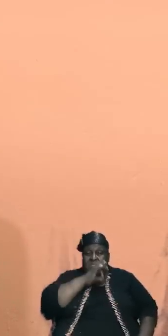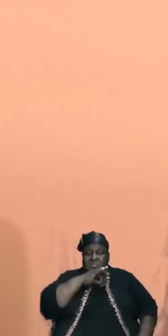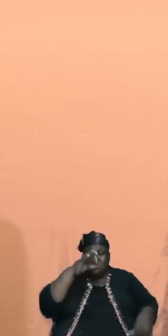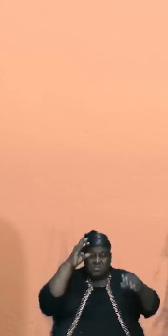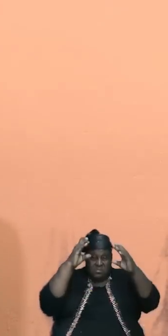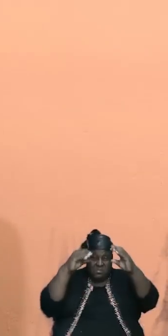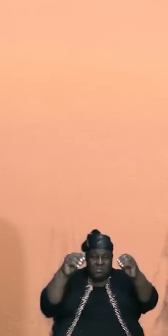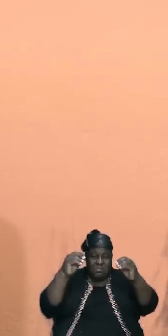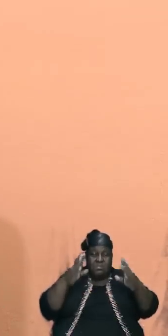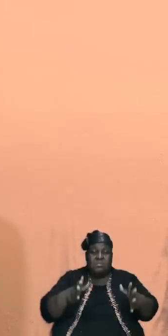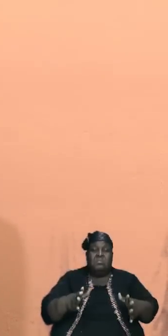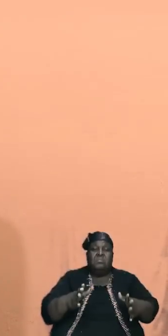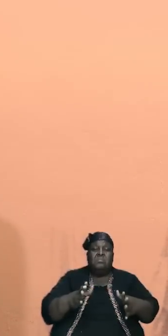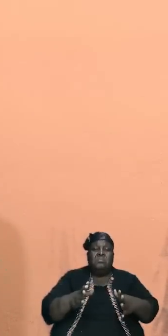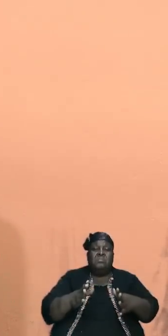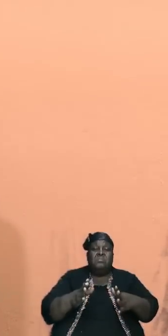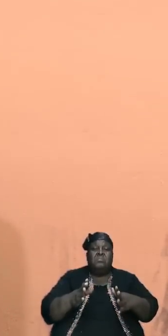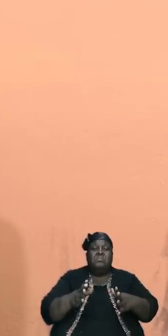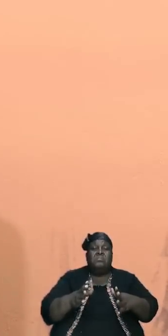teachers.